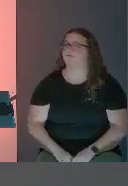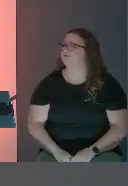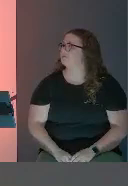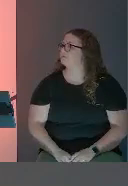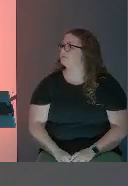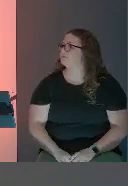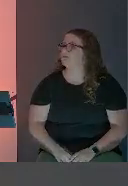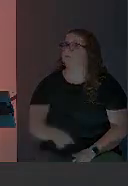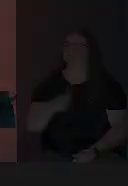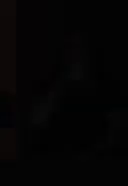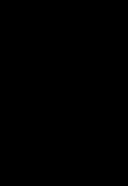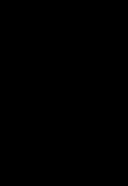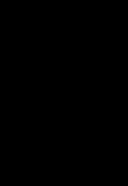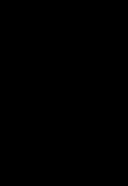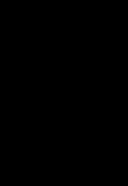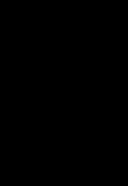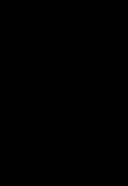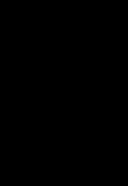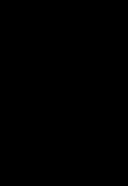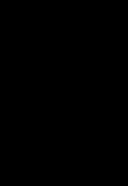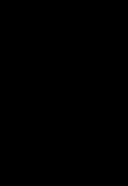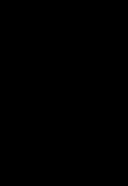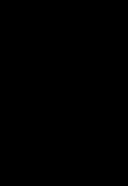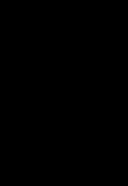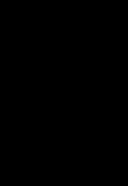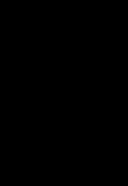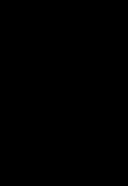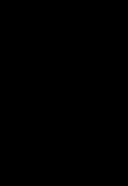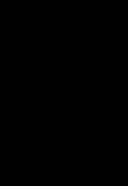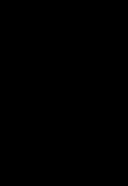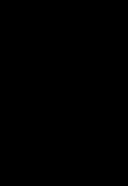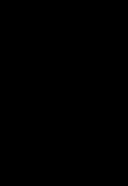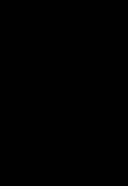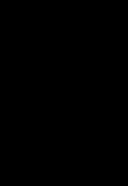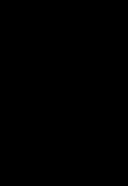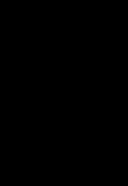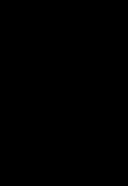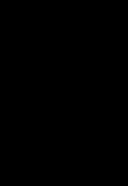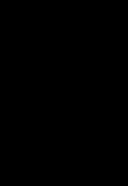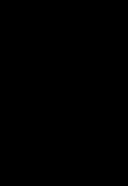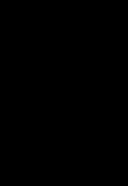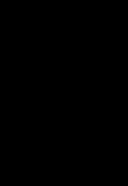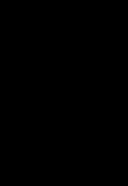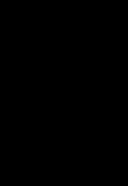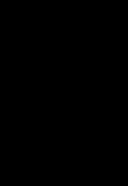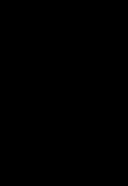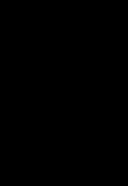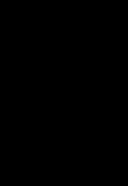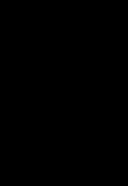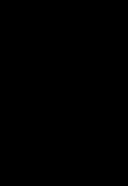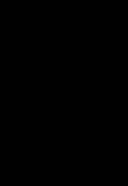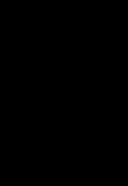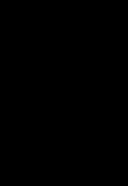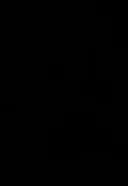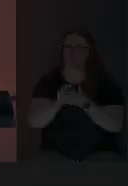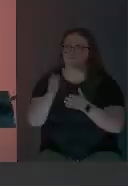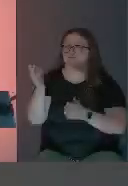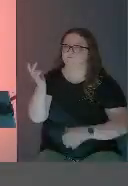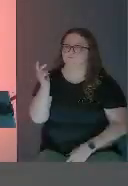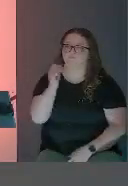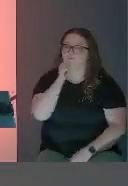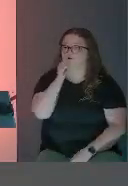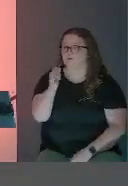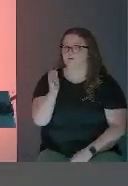25th verse, and they were both naked, the man and his wife, and they were not